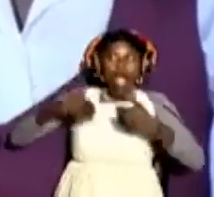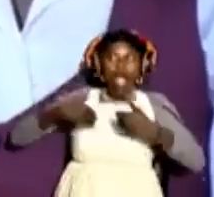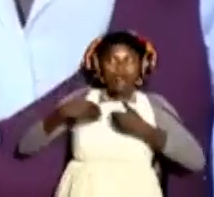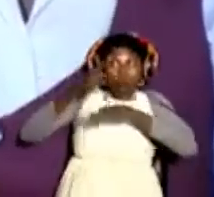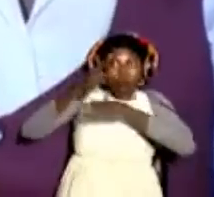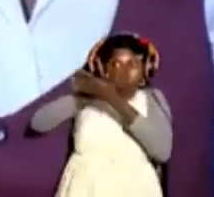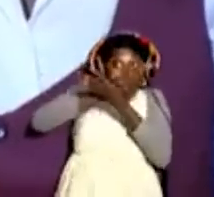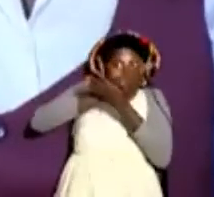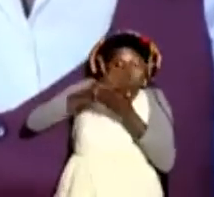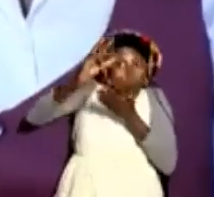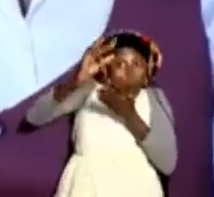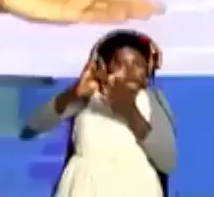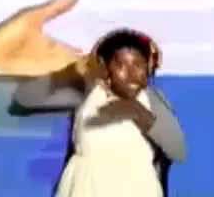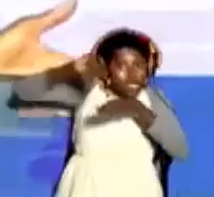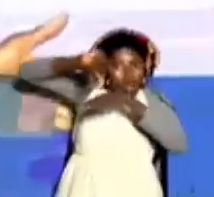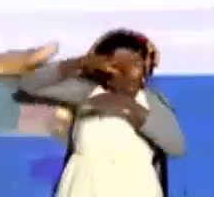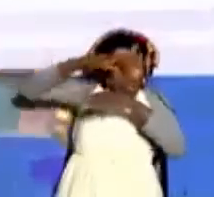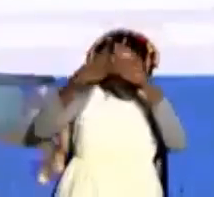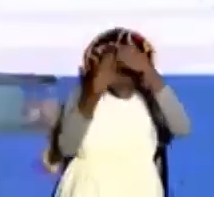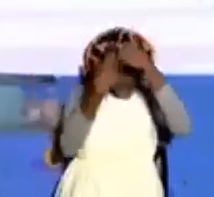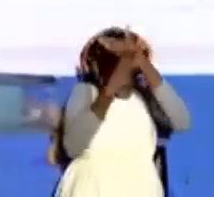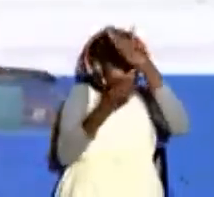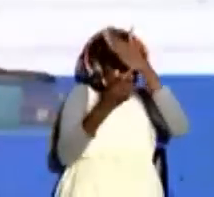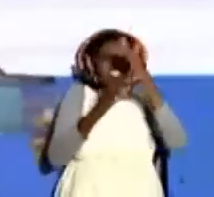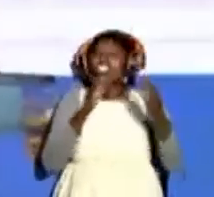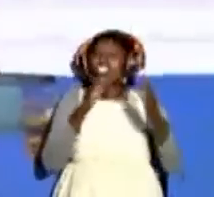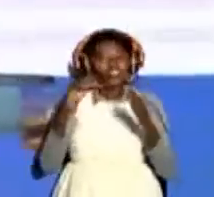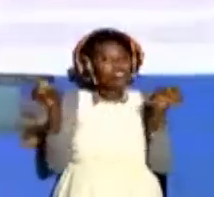oil. It doesn't go together.